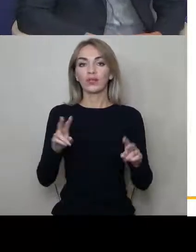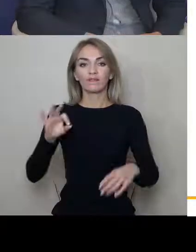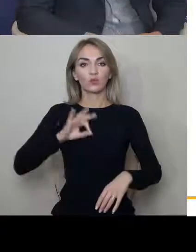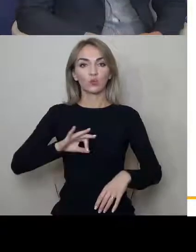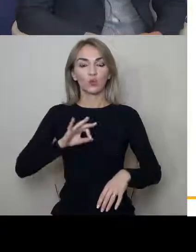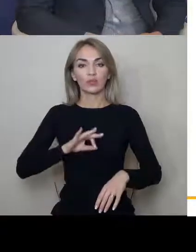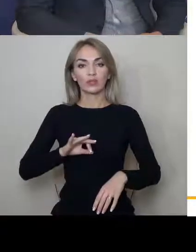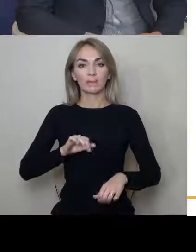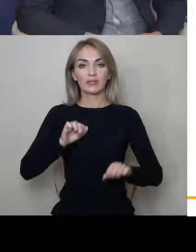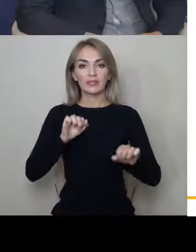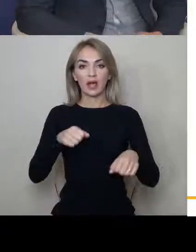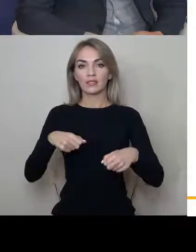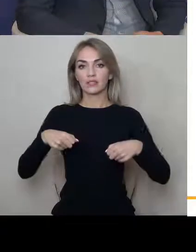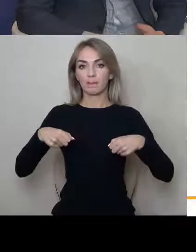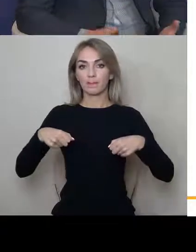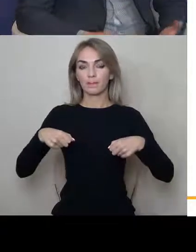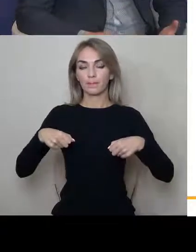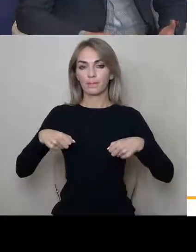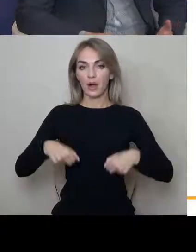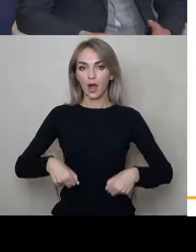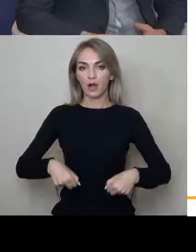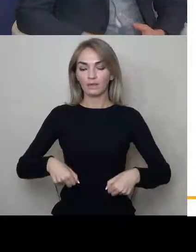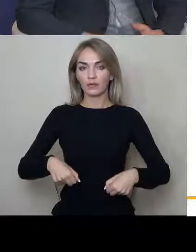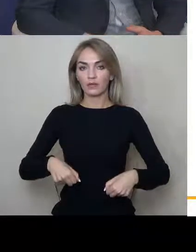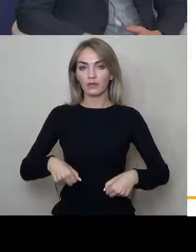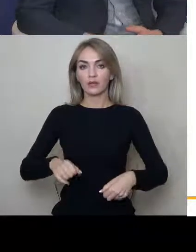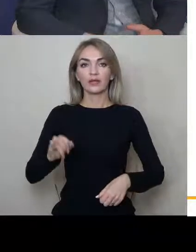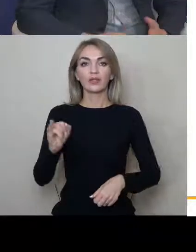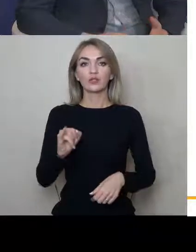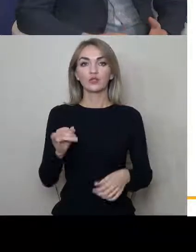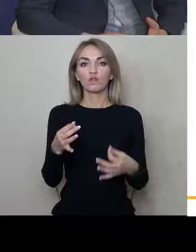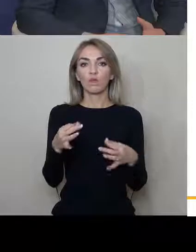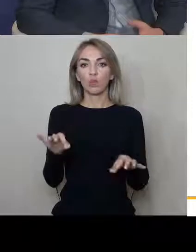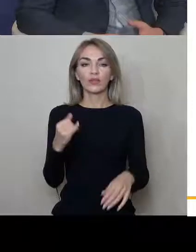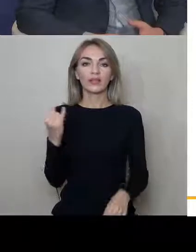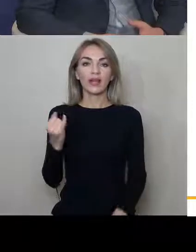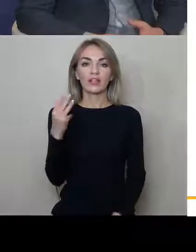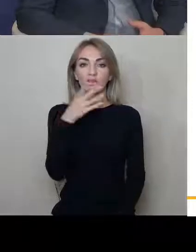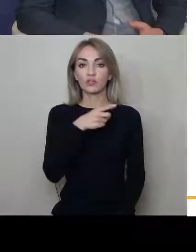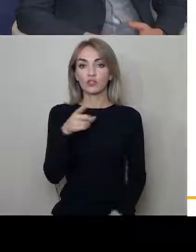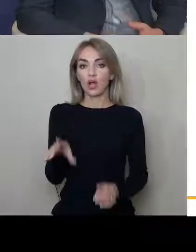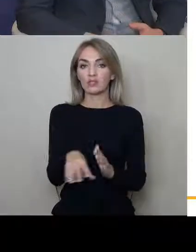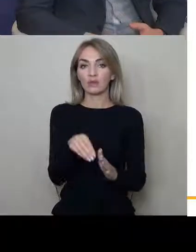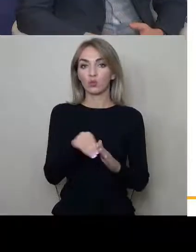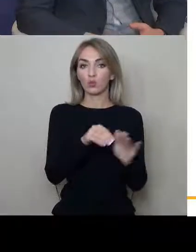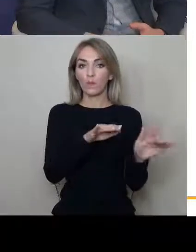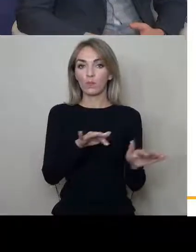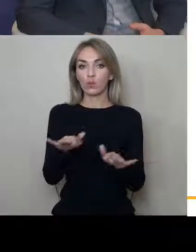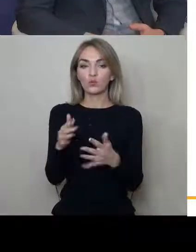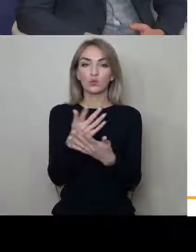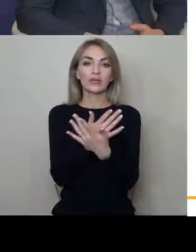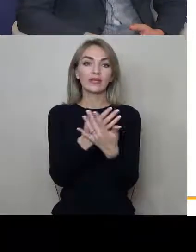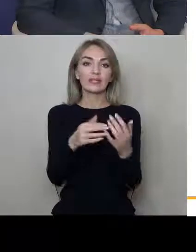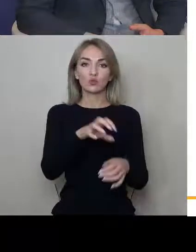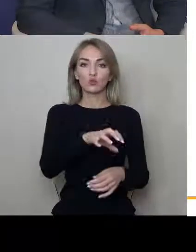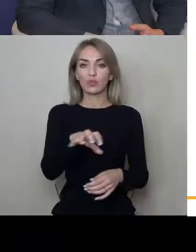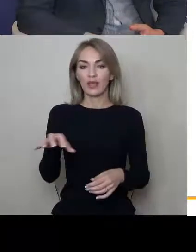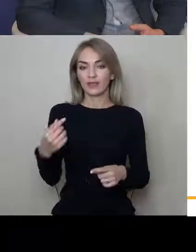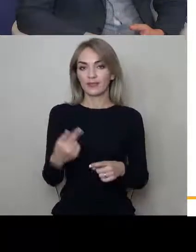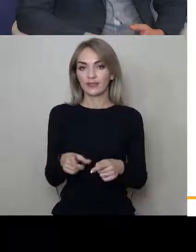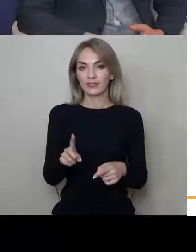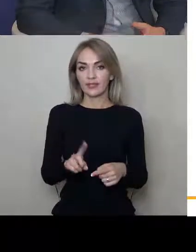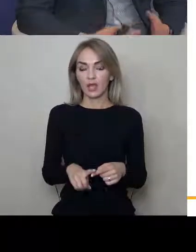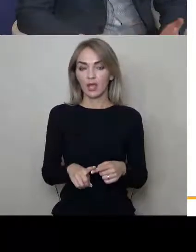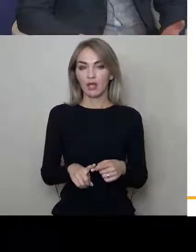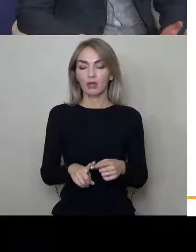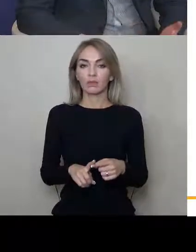existing that are resorted to when protecting the rights, freedoms, and the interests at the election process